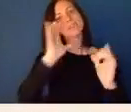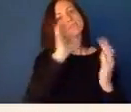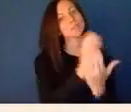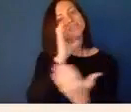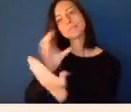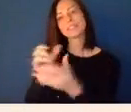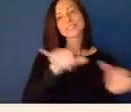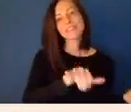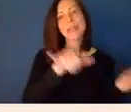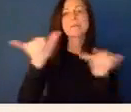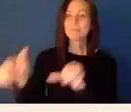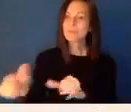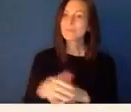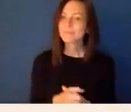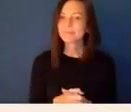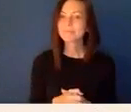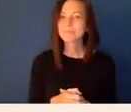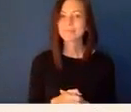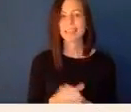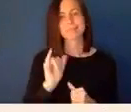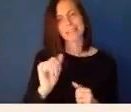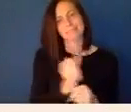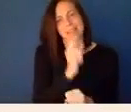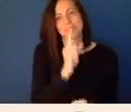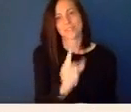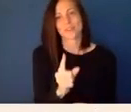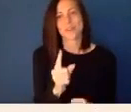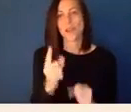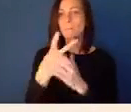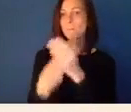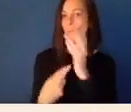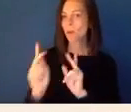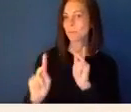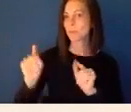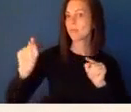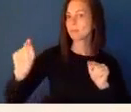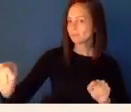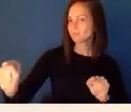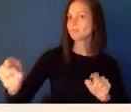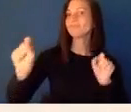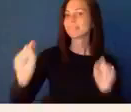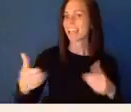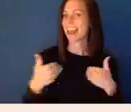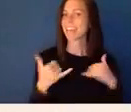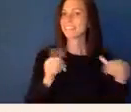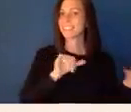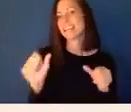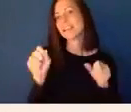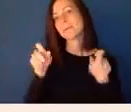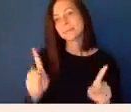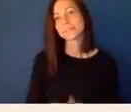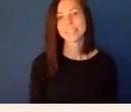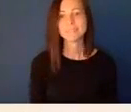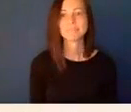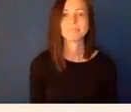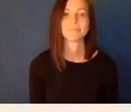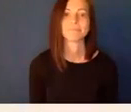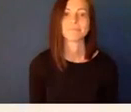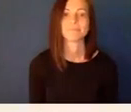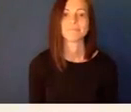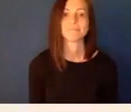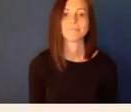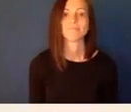So it's really just about making sure that both parties are being able to have the same opportunity. And then